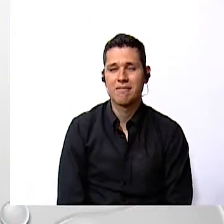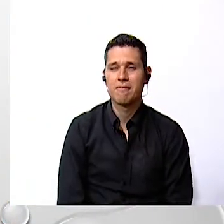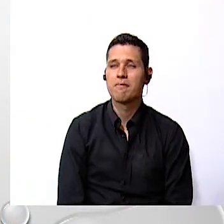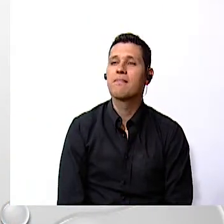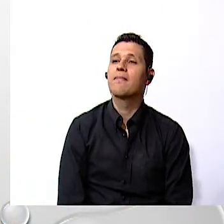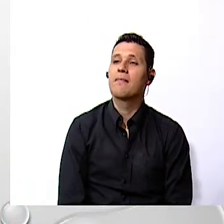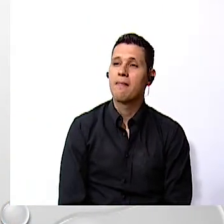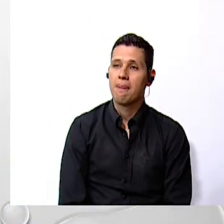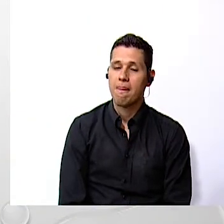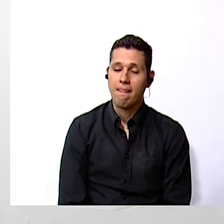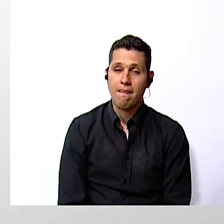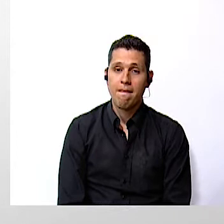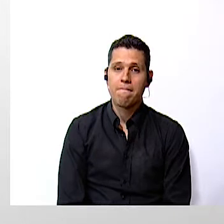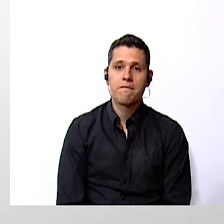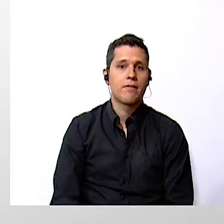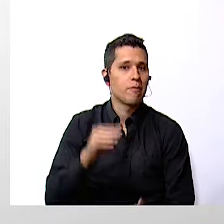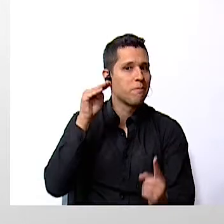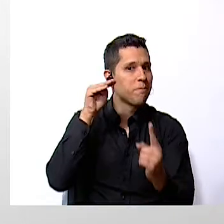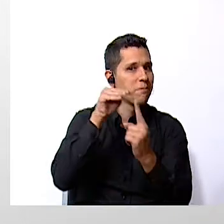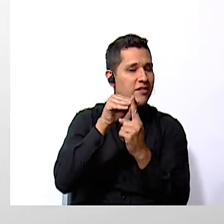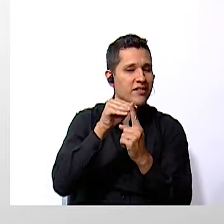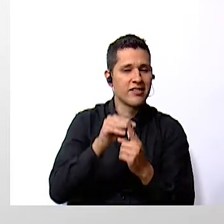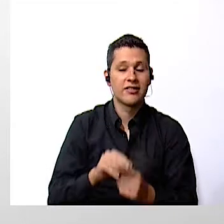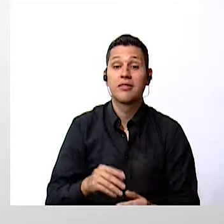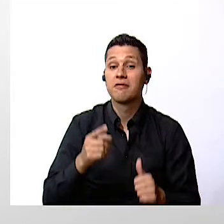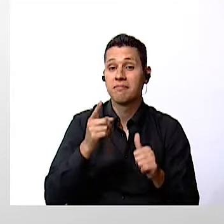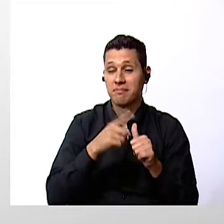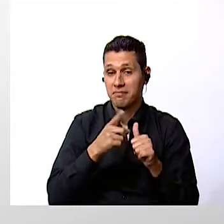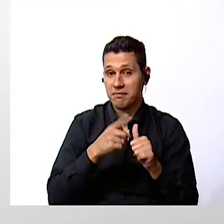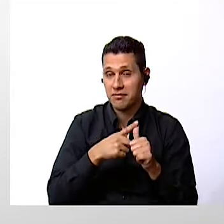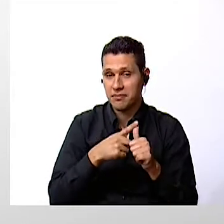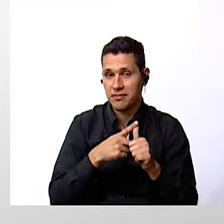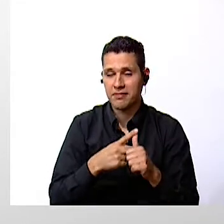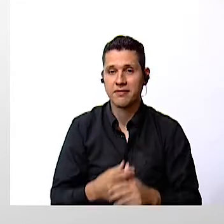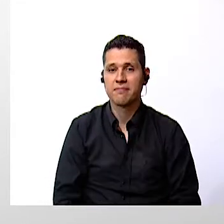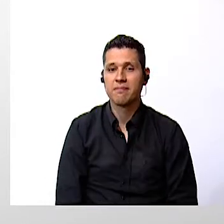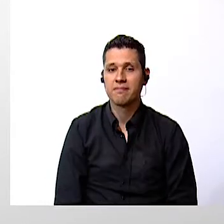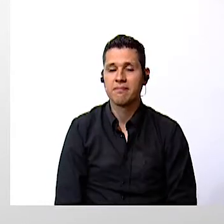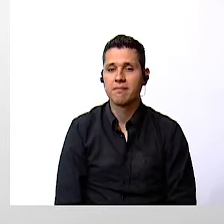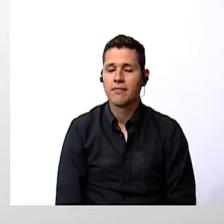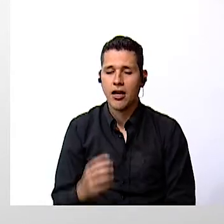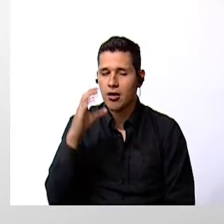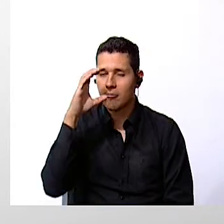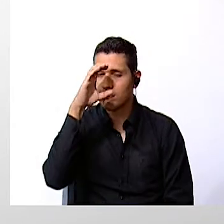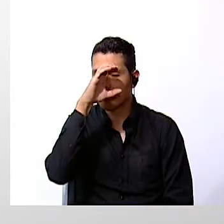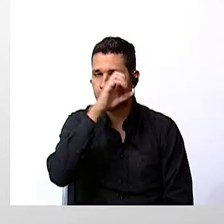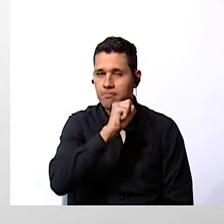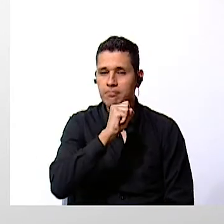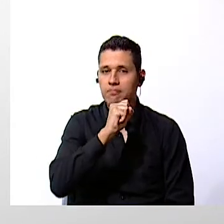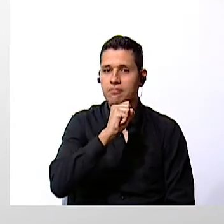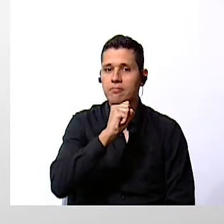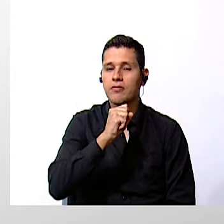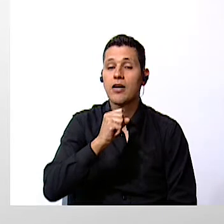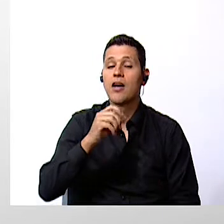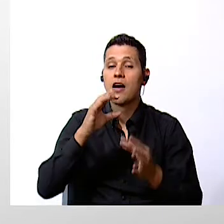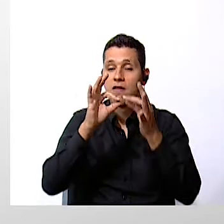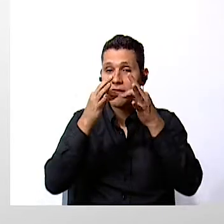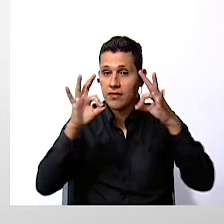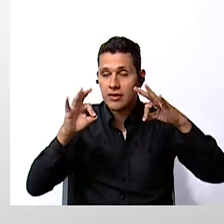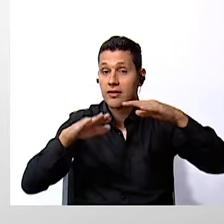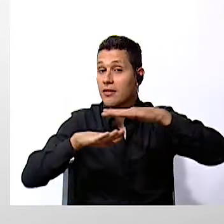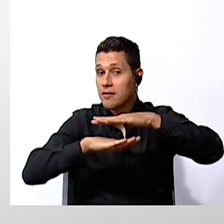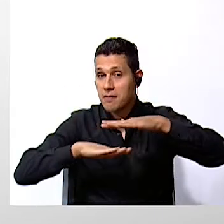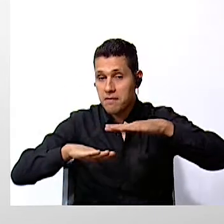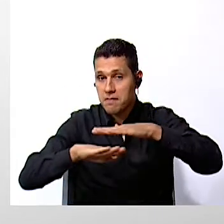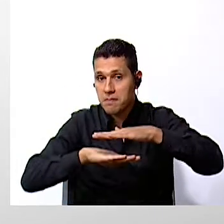These are our lesson goals. First, we are going to recognize basic phrases that